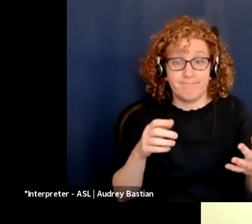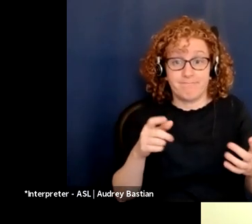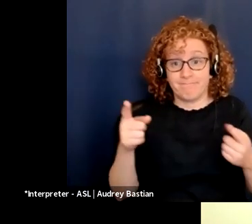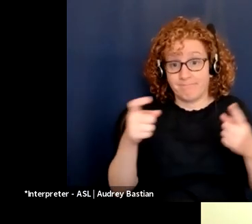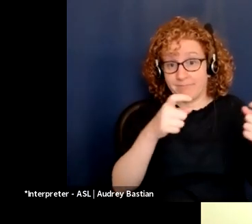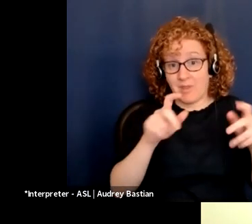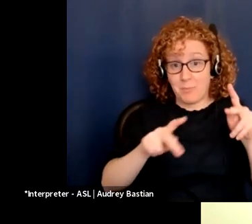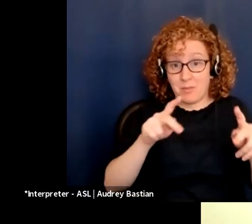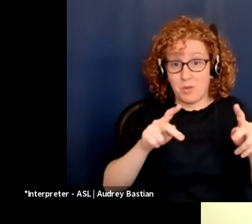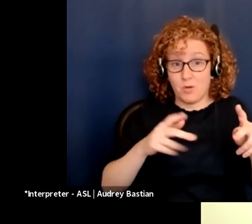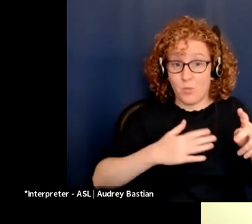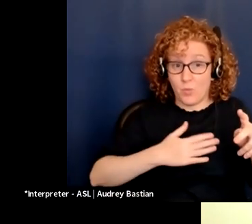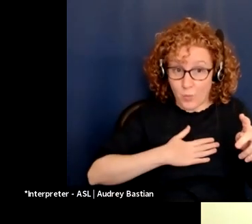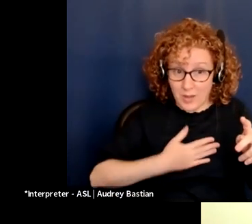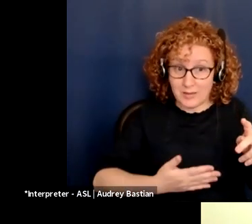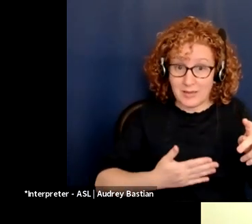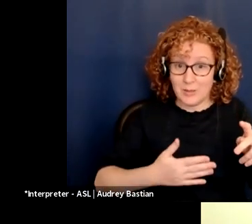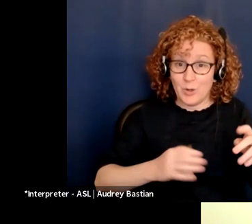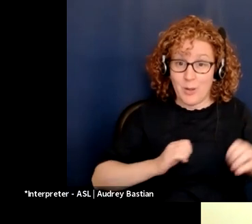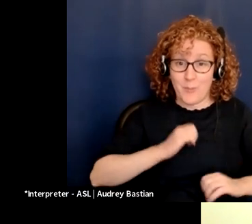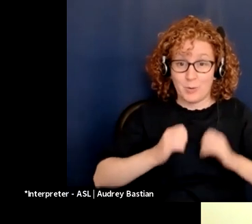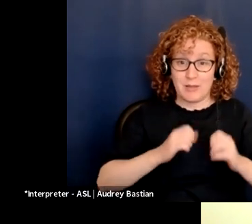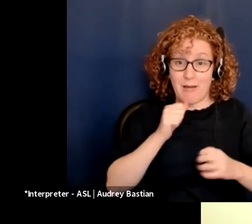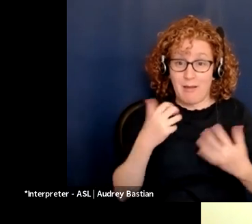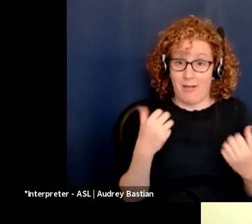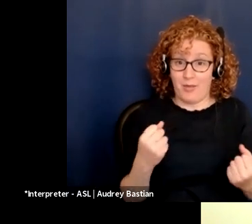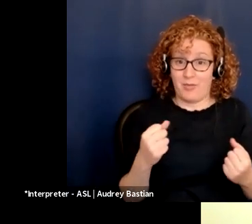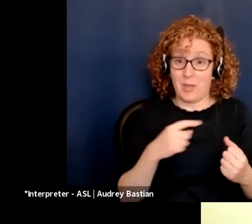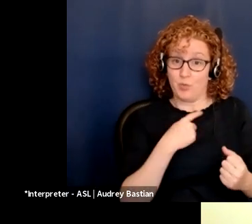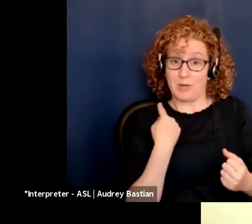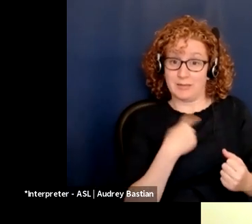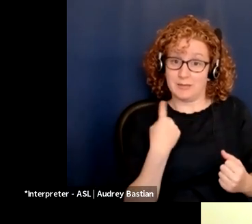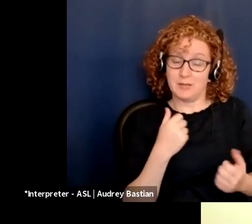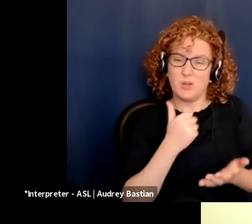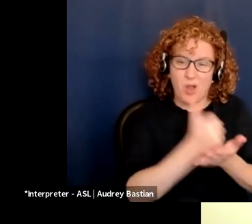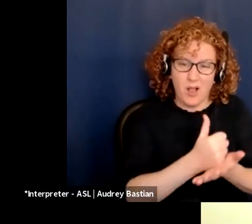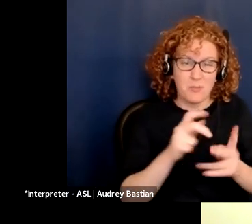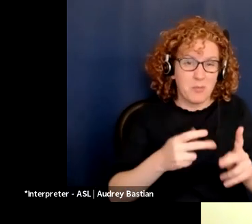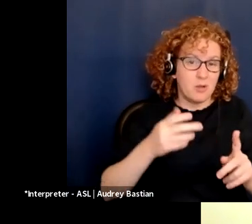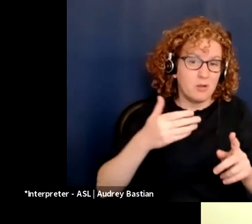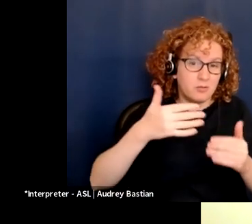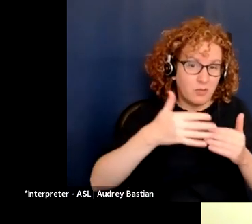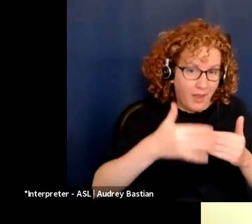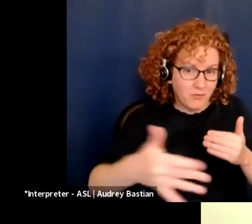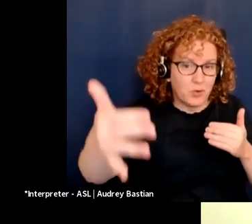willing to take some emotionally unhealthy risks to make things better for the people who are coming after them.